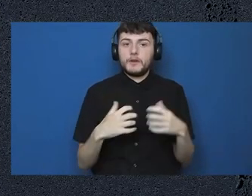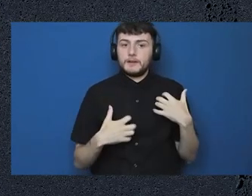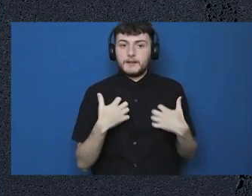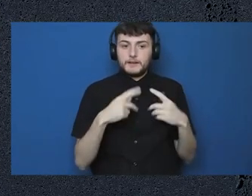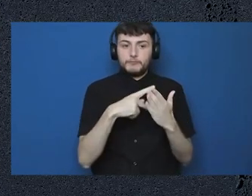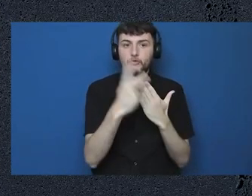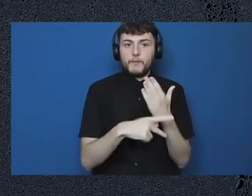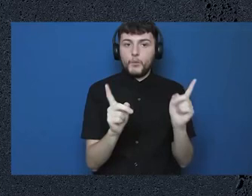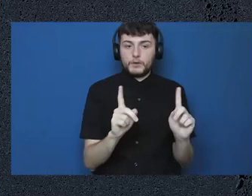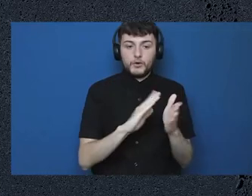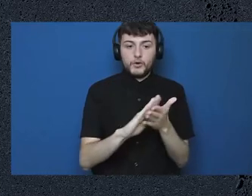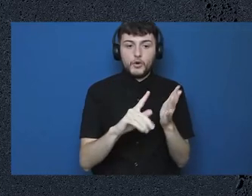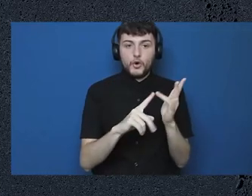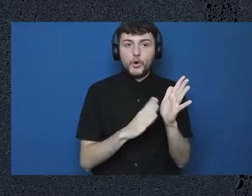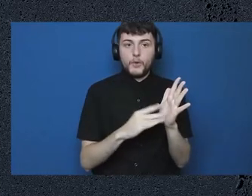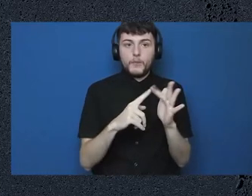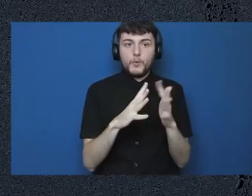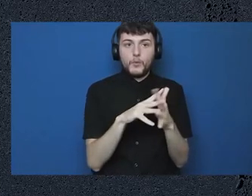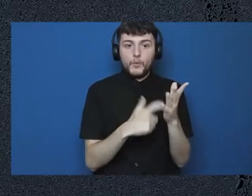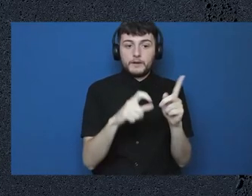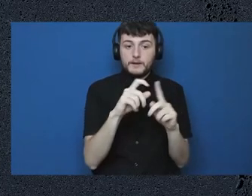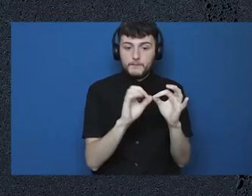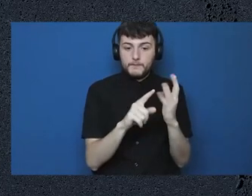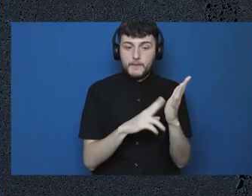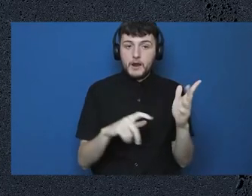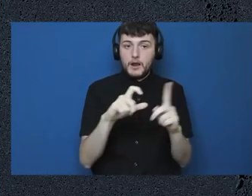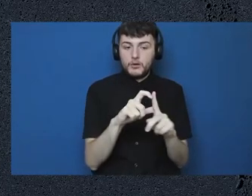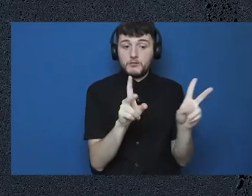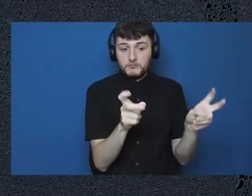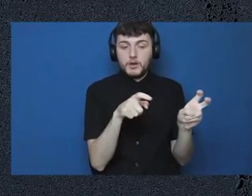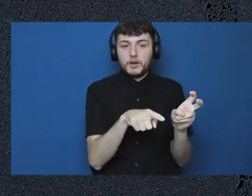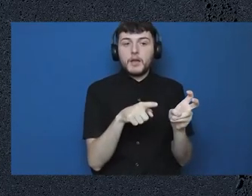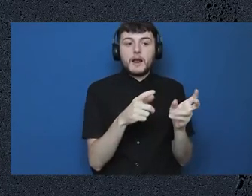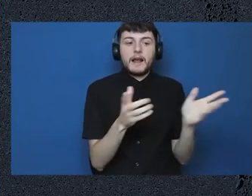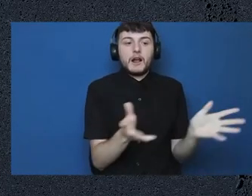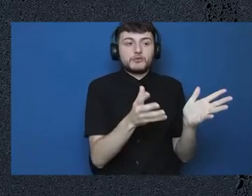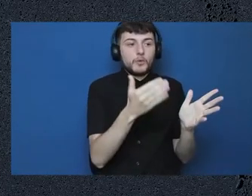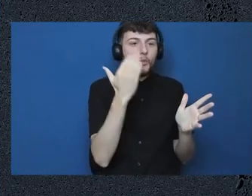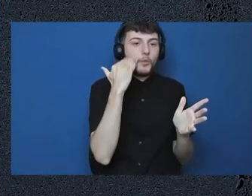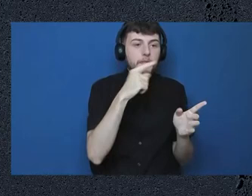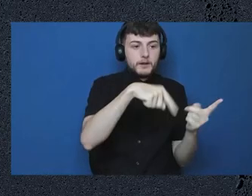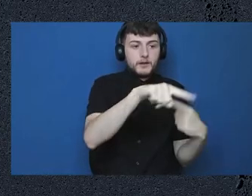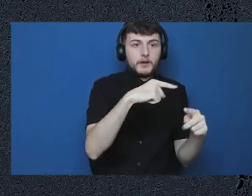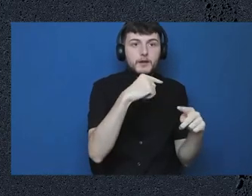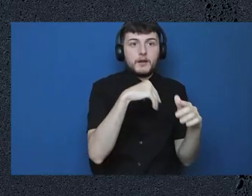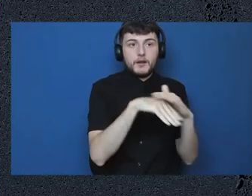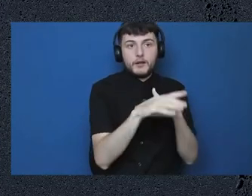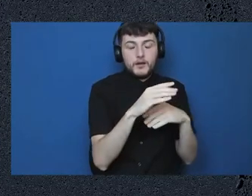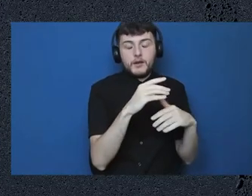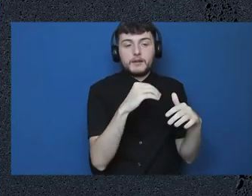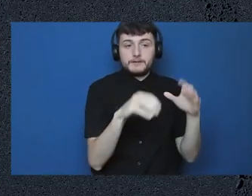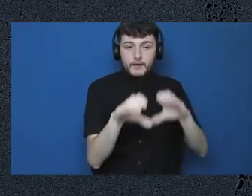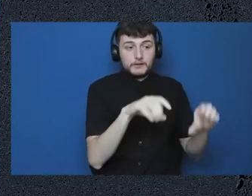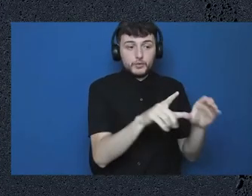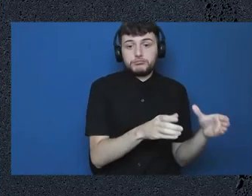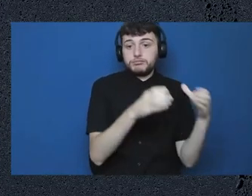on encouraging women in the sciences to join a leadership program, and part of that, they go to Antarctica. So, yeah,